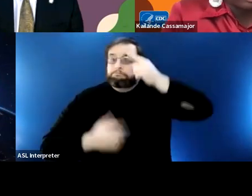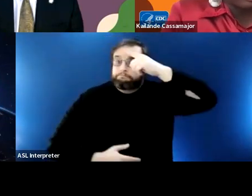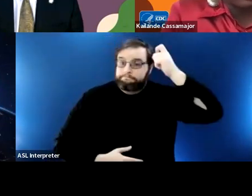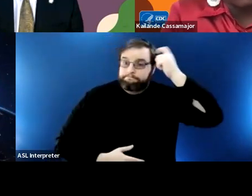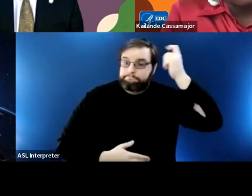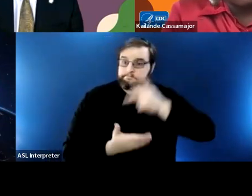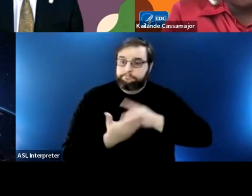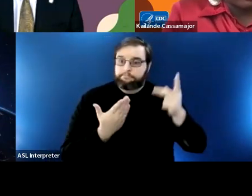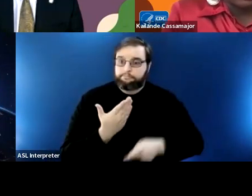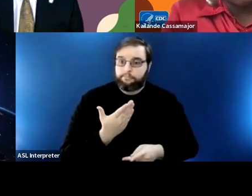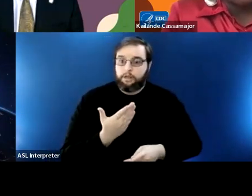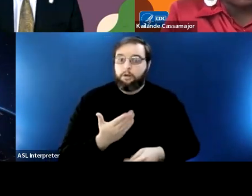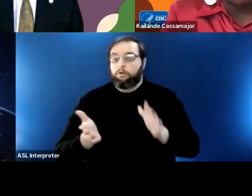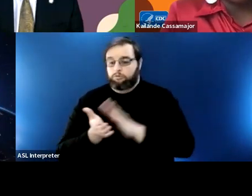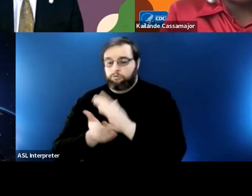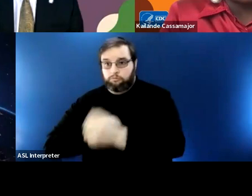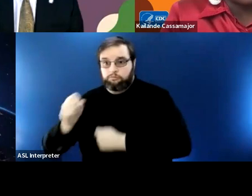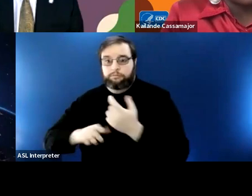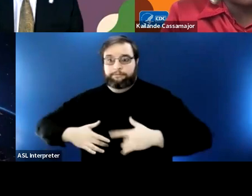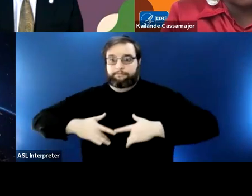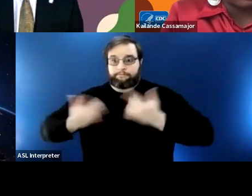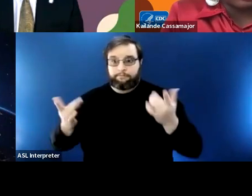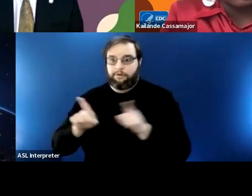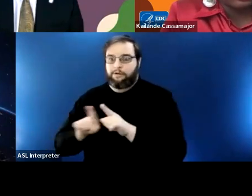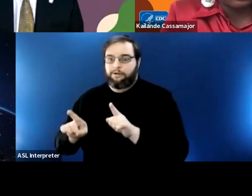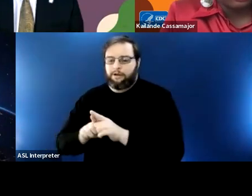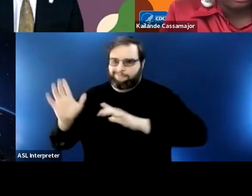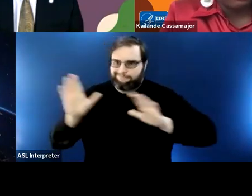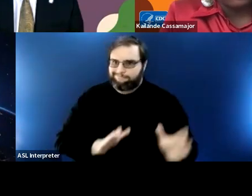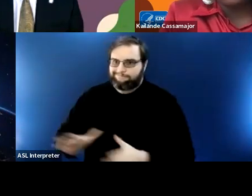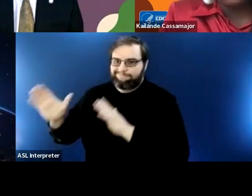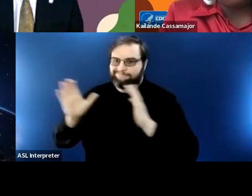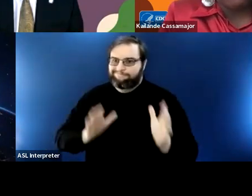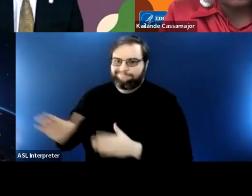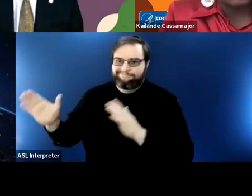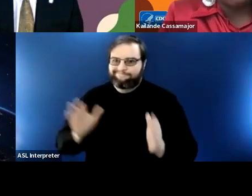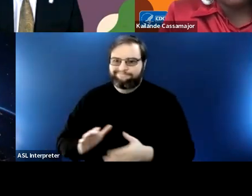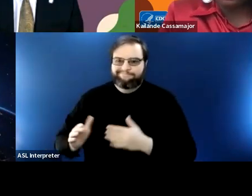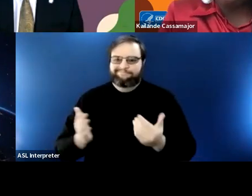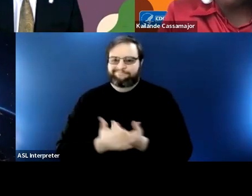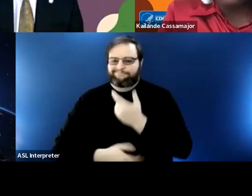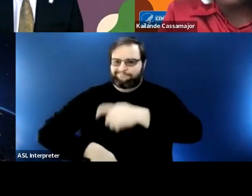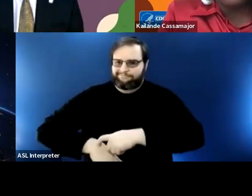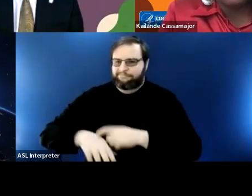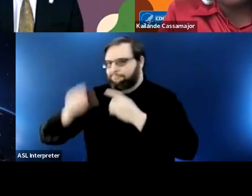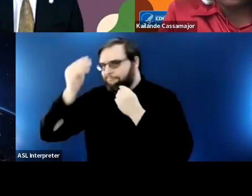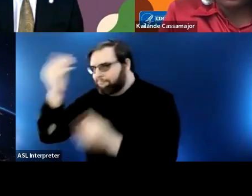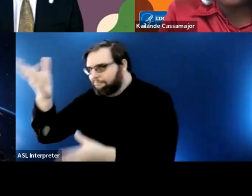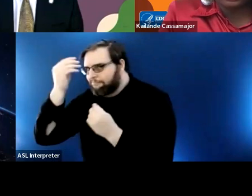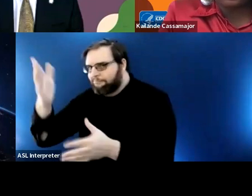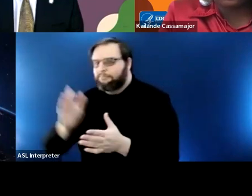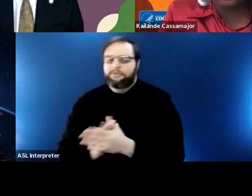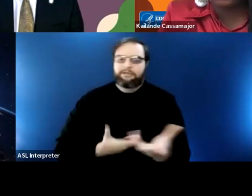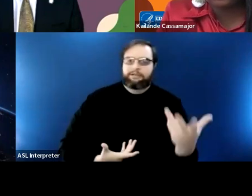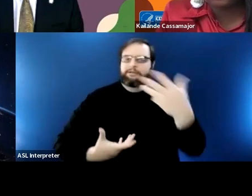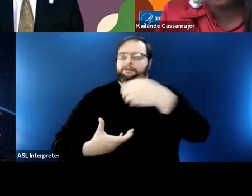a school year events in partnerships and plenary sessions for students, so that you get information and really get involved with the rich community